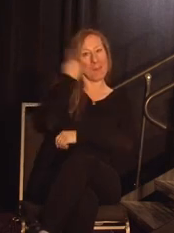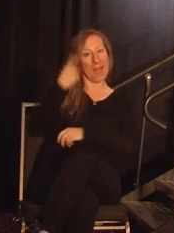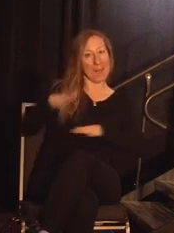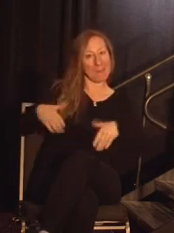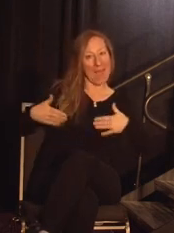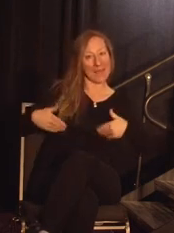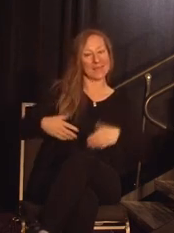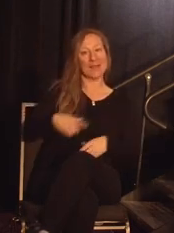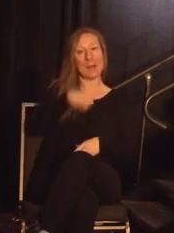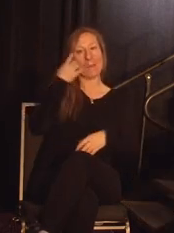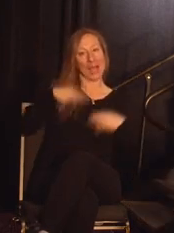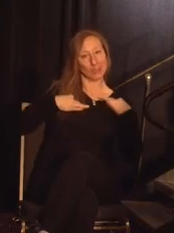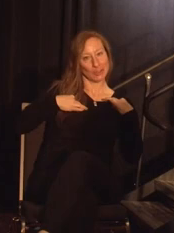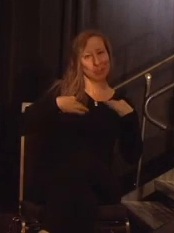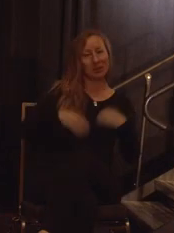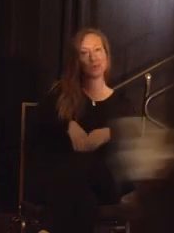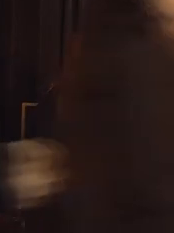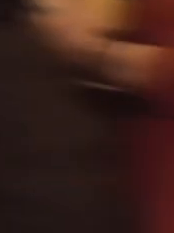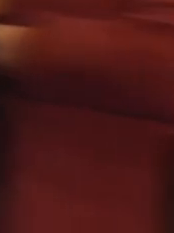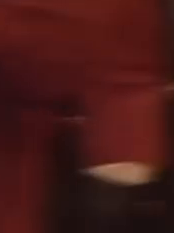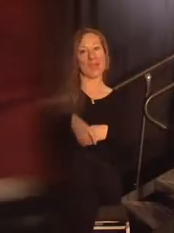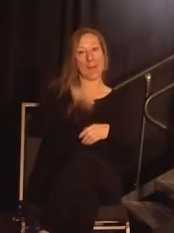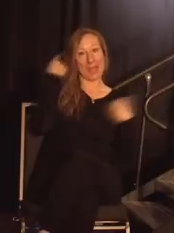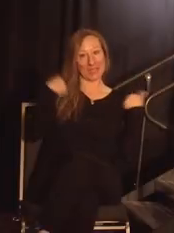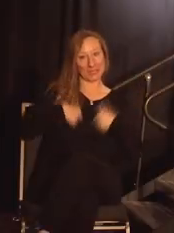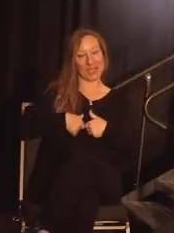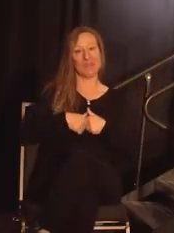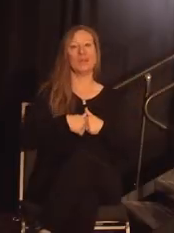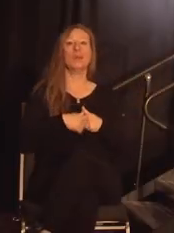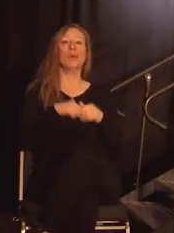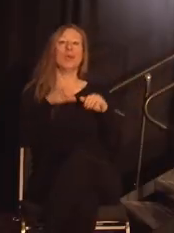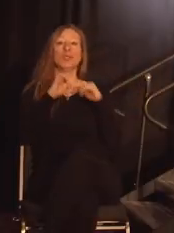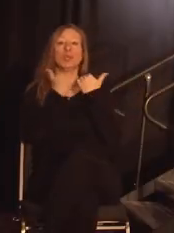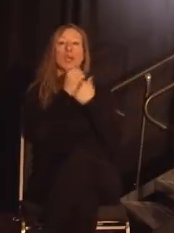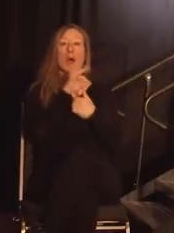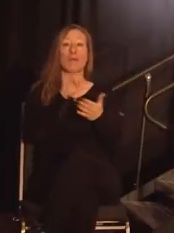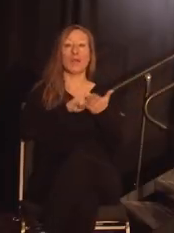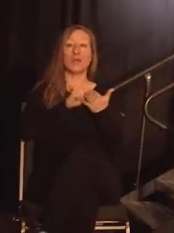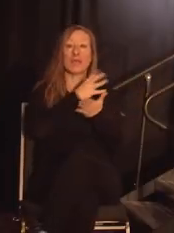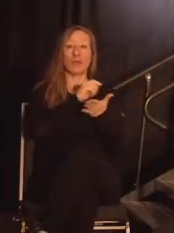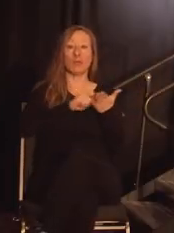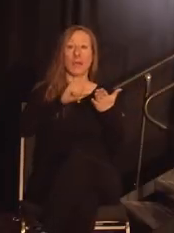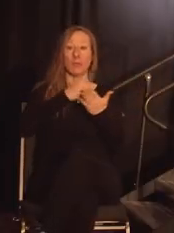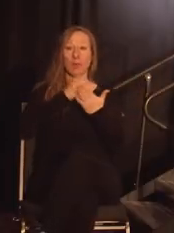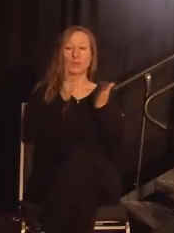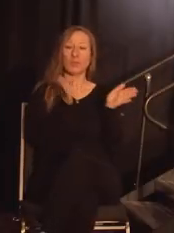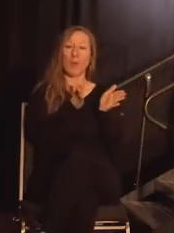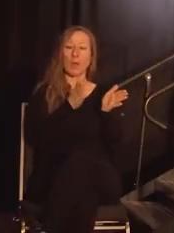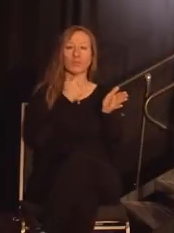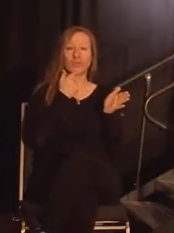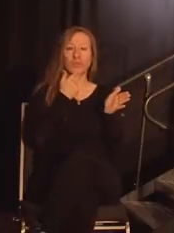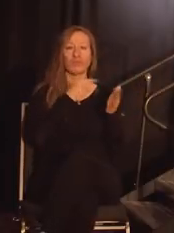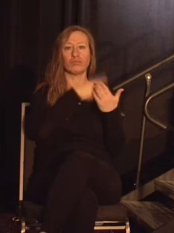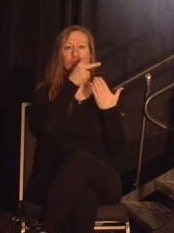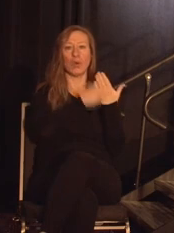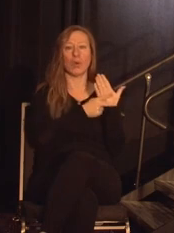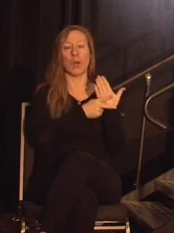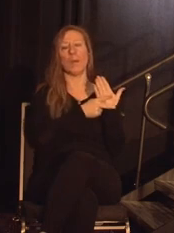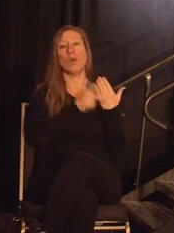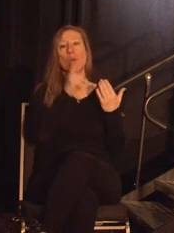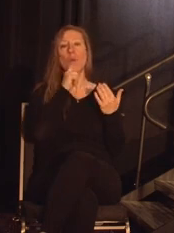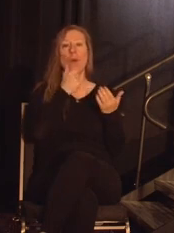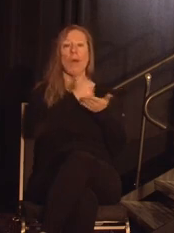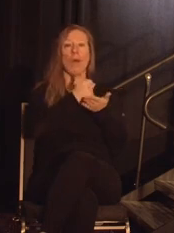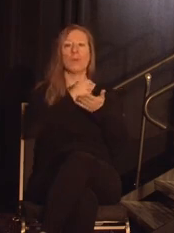and a black jacket. The Association of Writers and Writing Programs is a small but mighty nonprofit organization that amplifies the voices